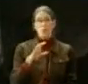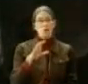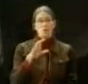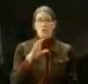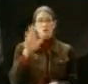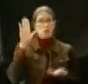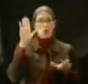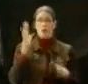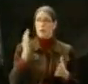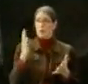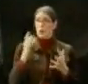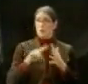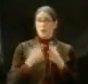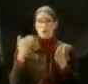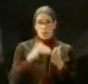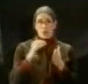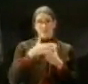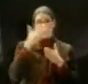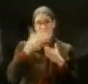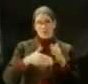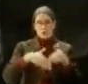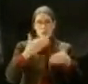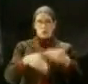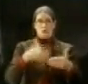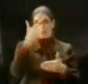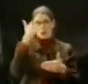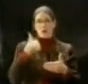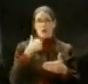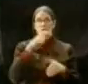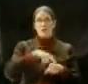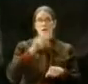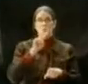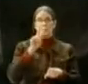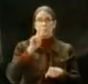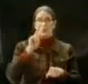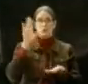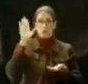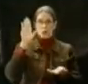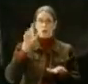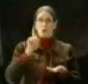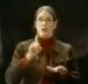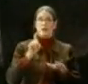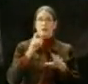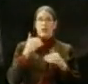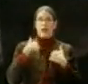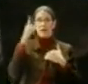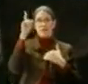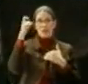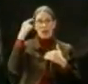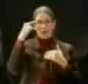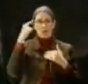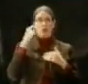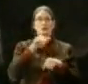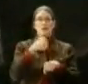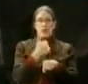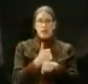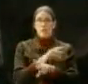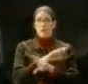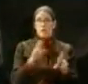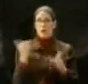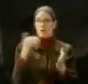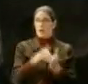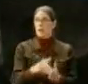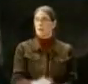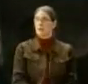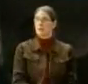If we want to start over, we need to finish the process because we've got a 2 o'clock swearing in. We've got to get this government back to going. And so That's